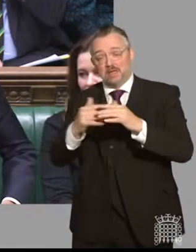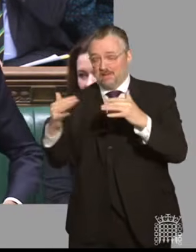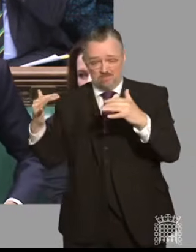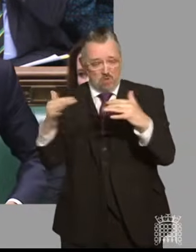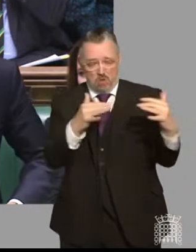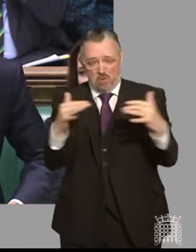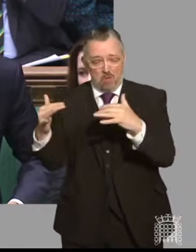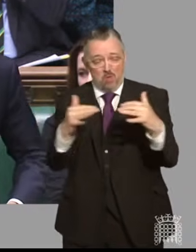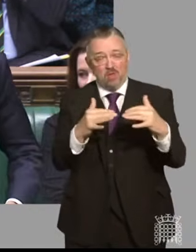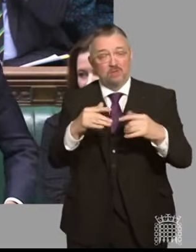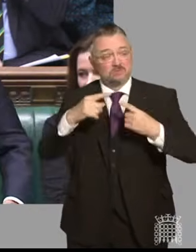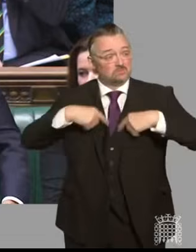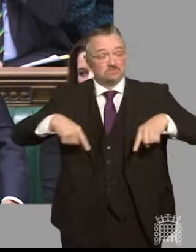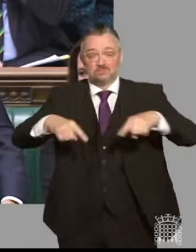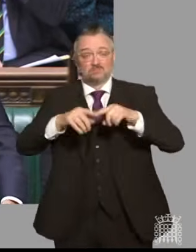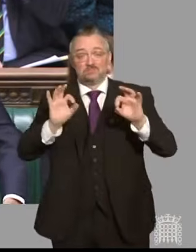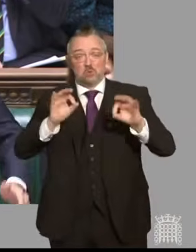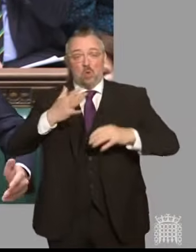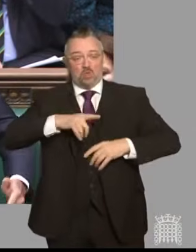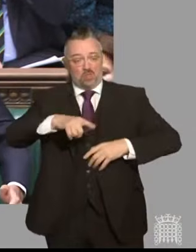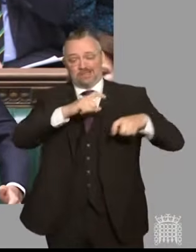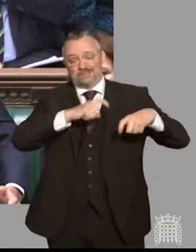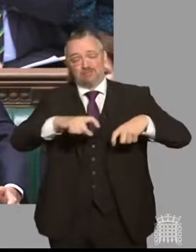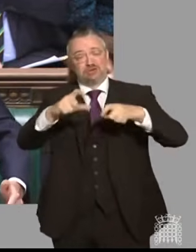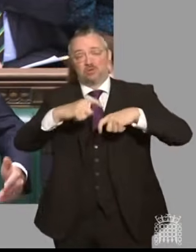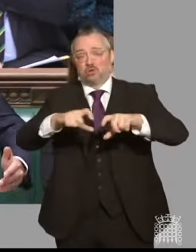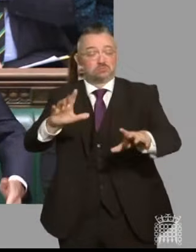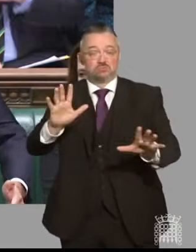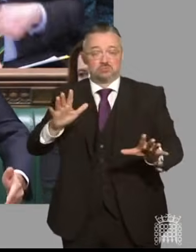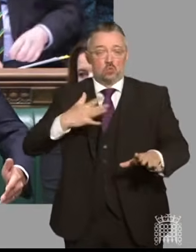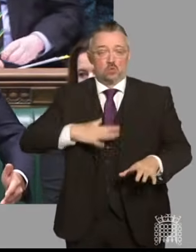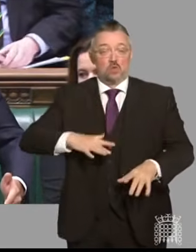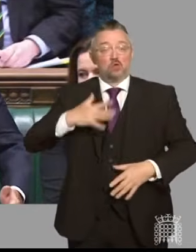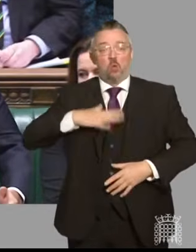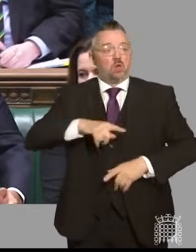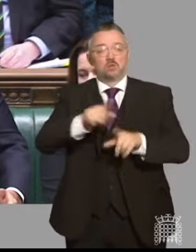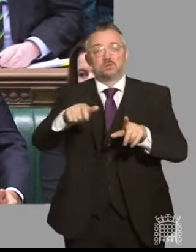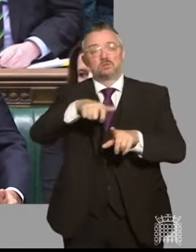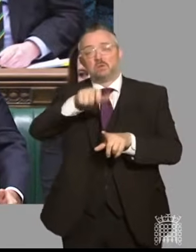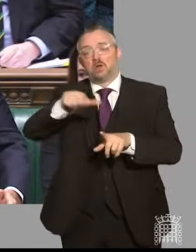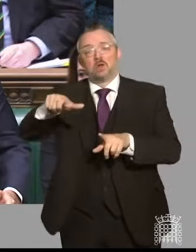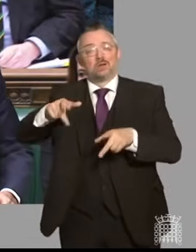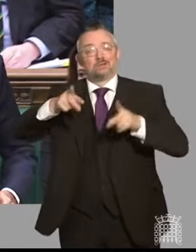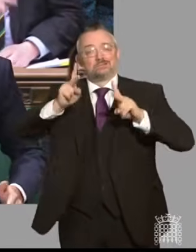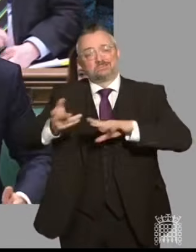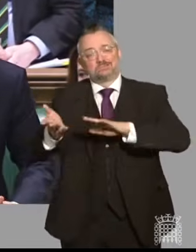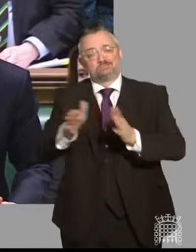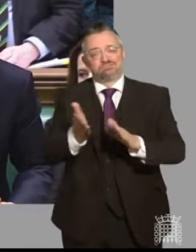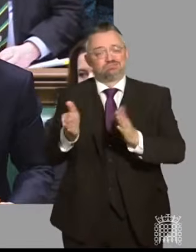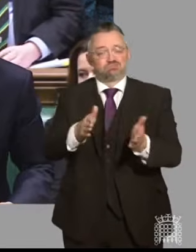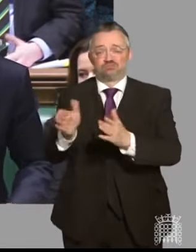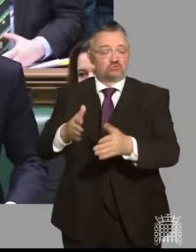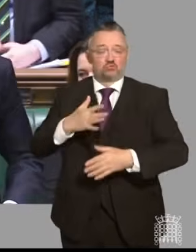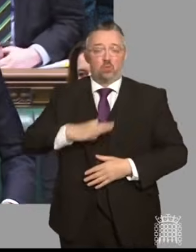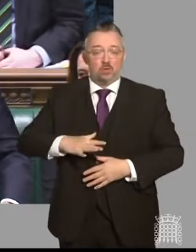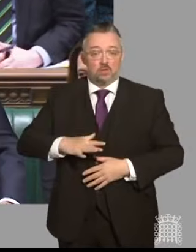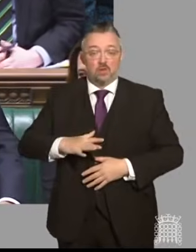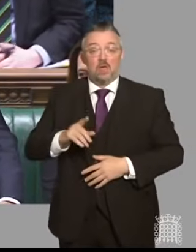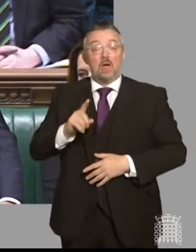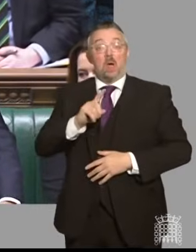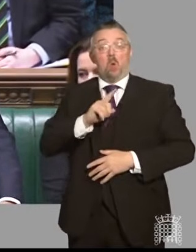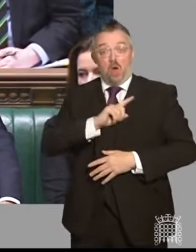wants to see innocent civilians suffer, and that's why we're doing absolutely everything we can to bring about an